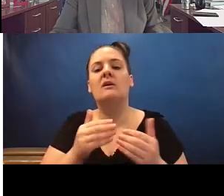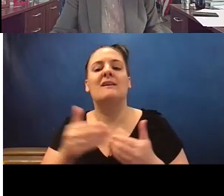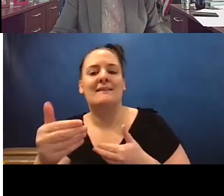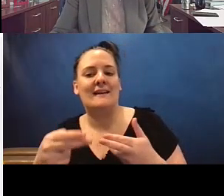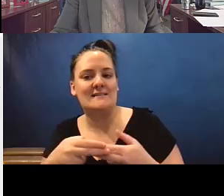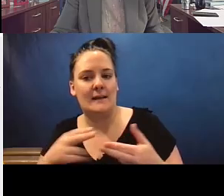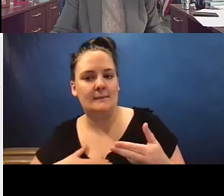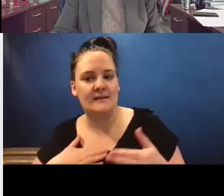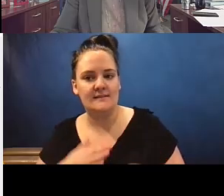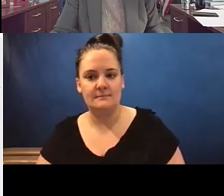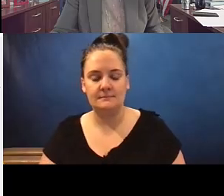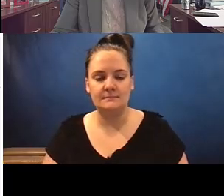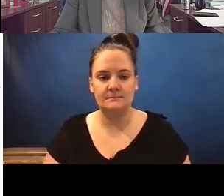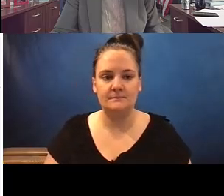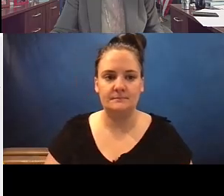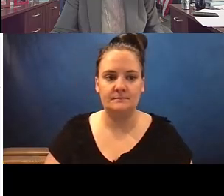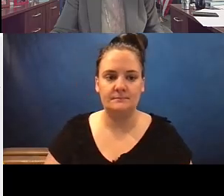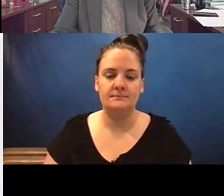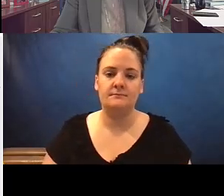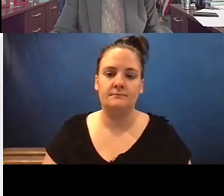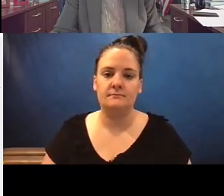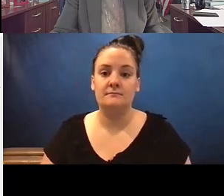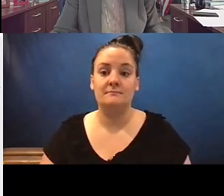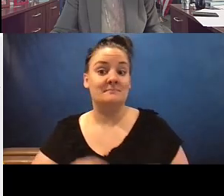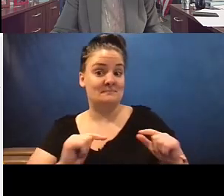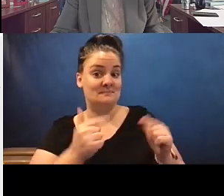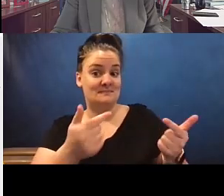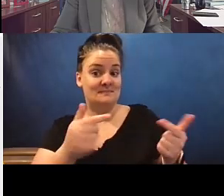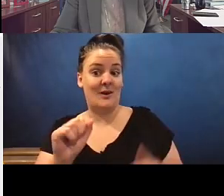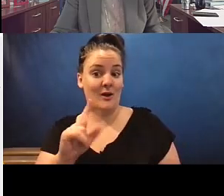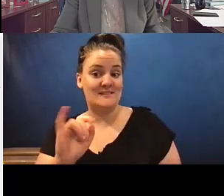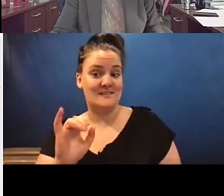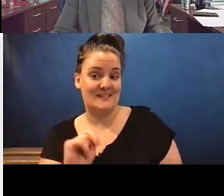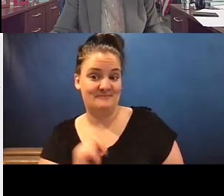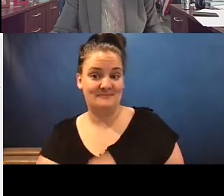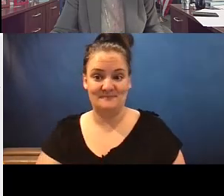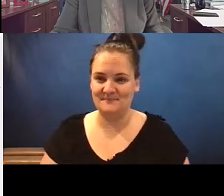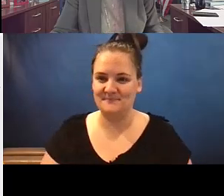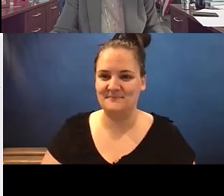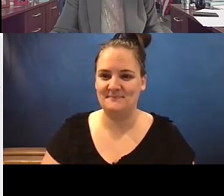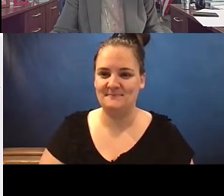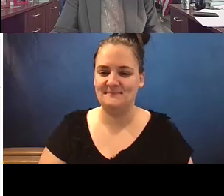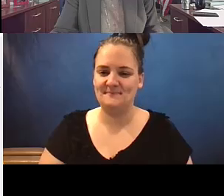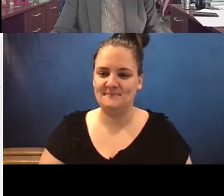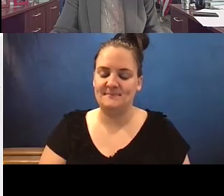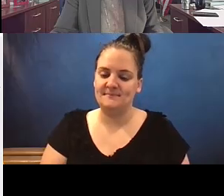And I'll turn it back over to Austin.